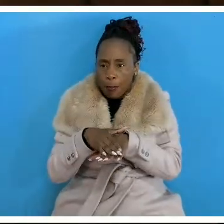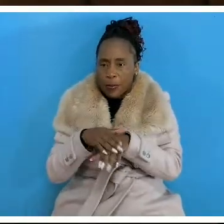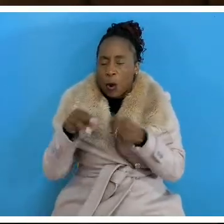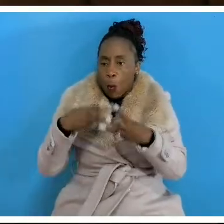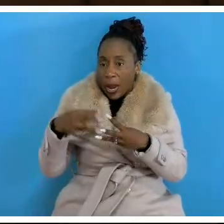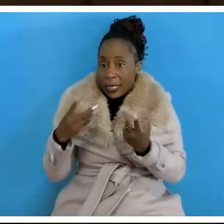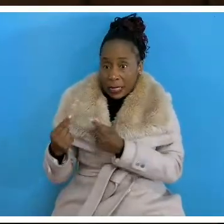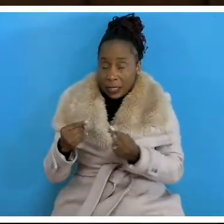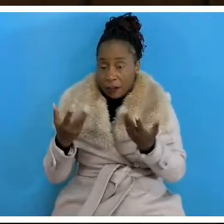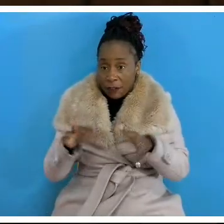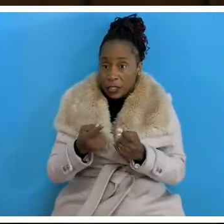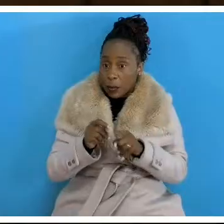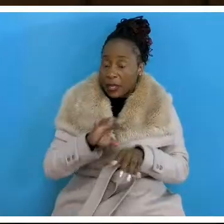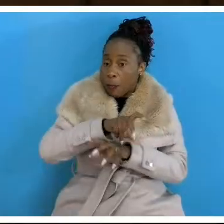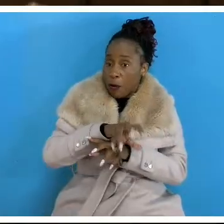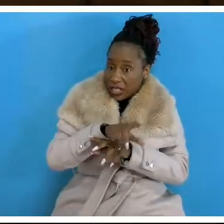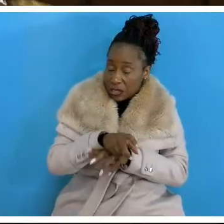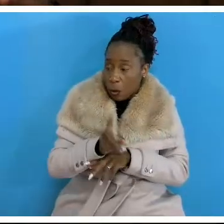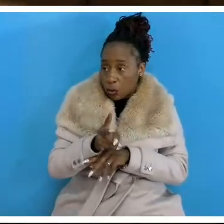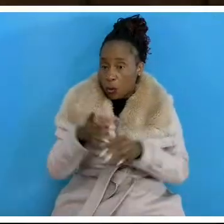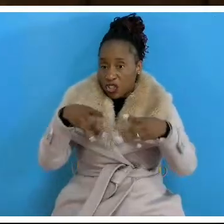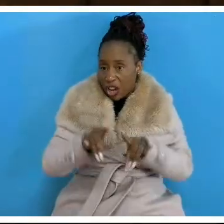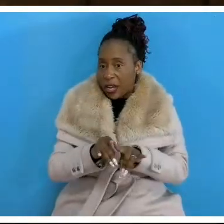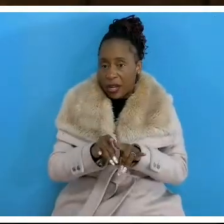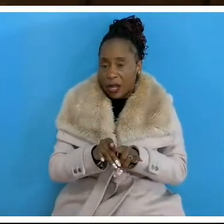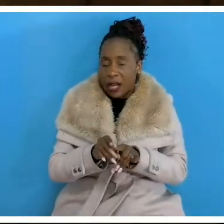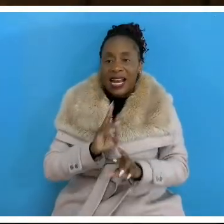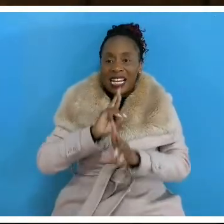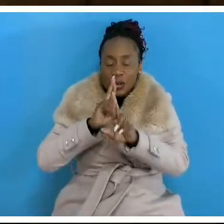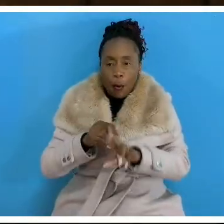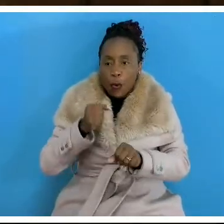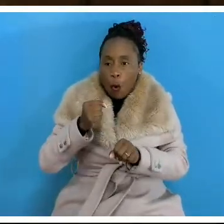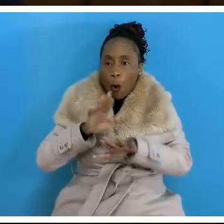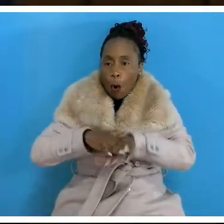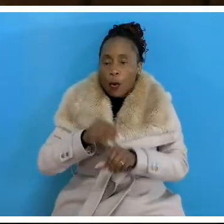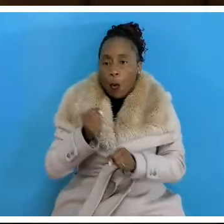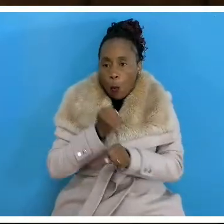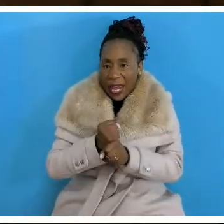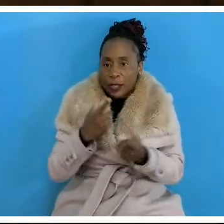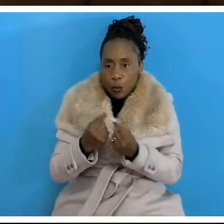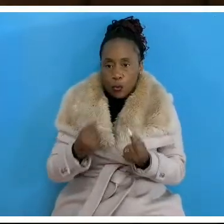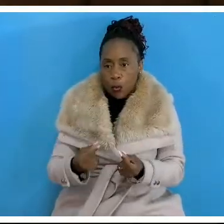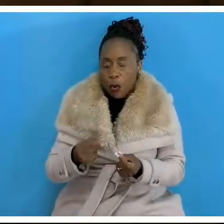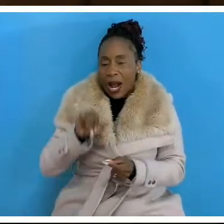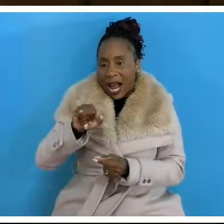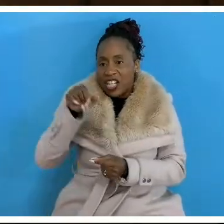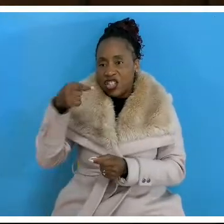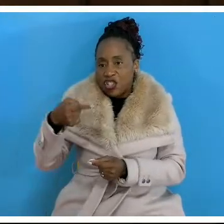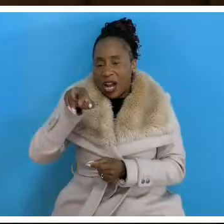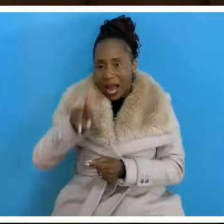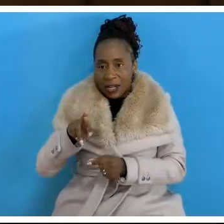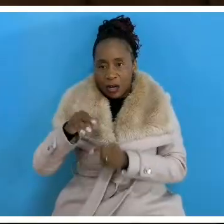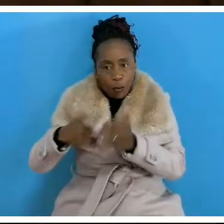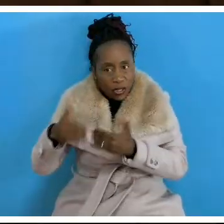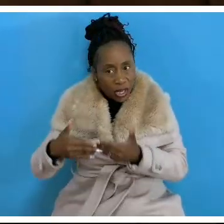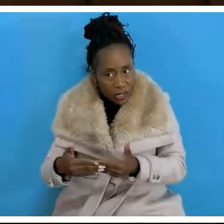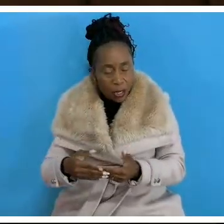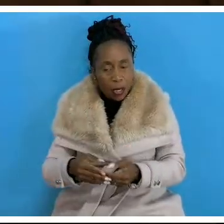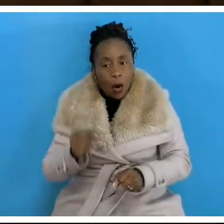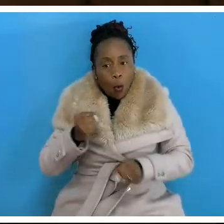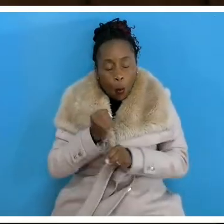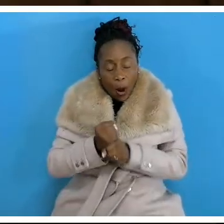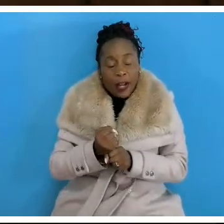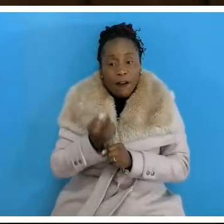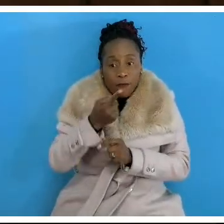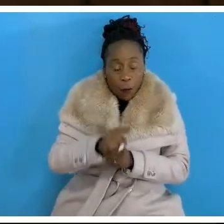being done by the province as well, Chair, because we can't report on work that we are doing in the IGR process. We work with the city